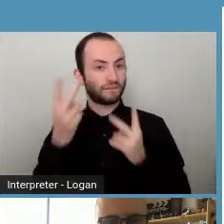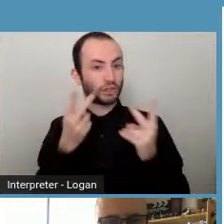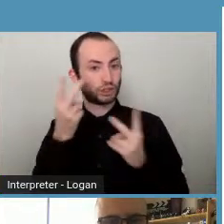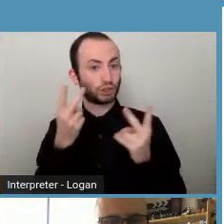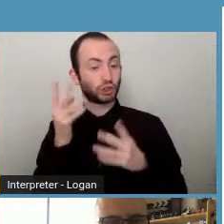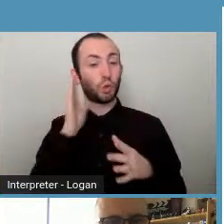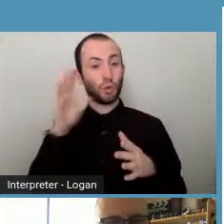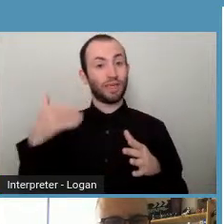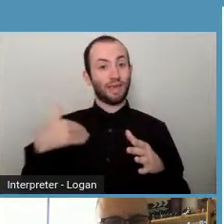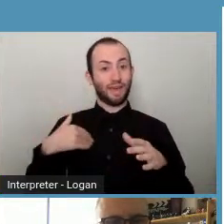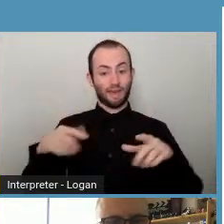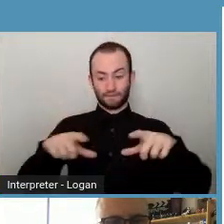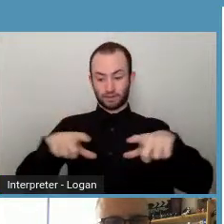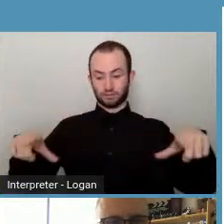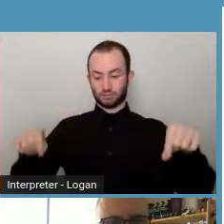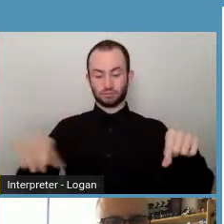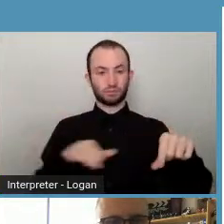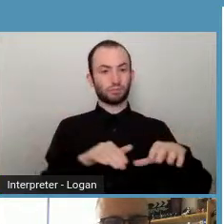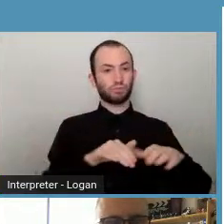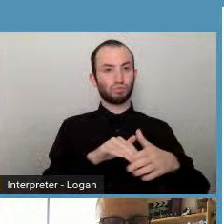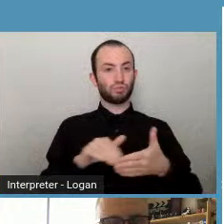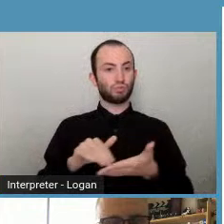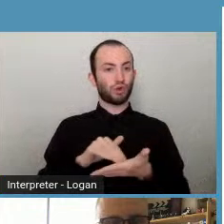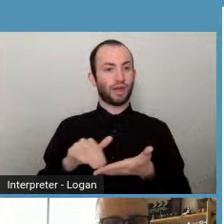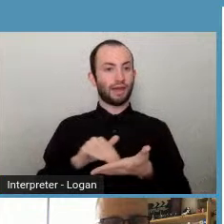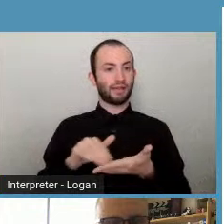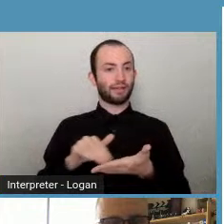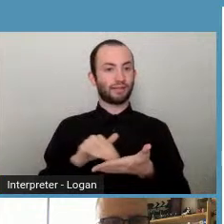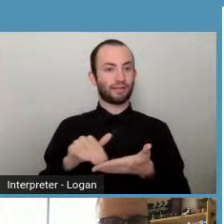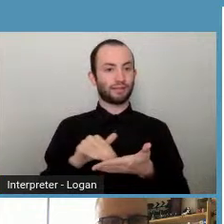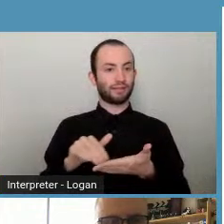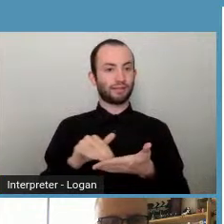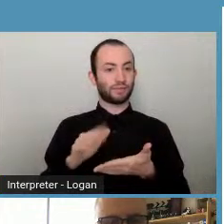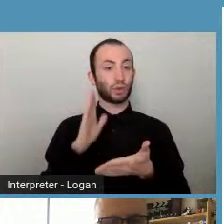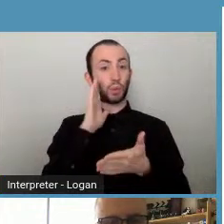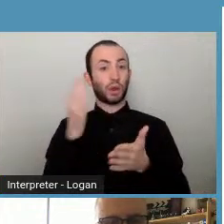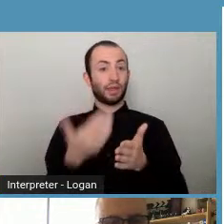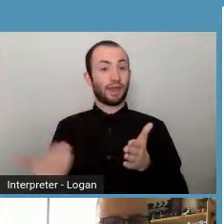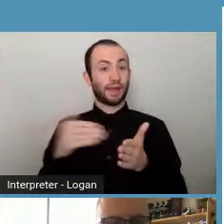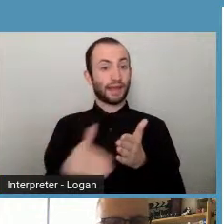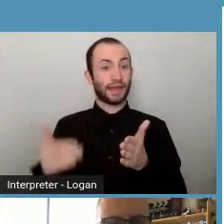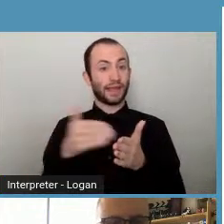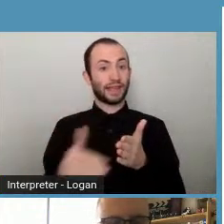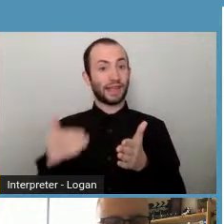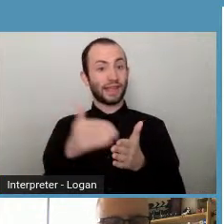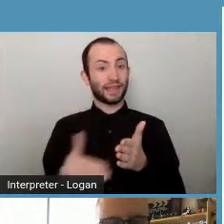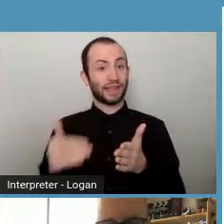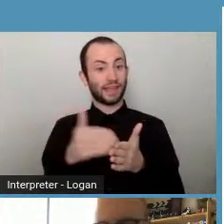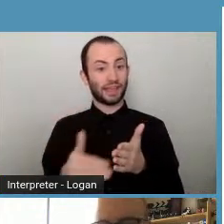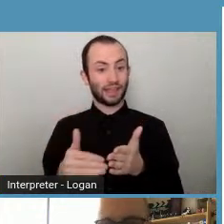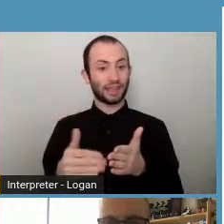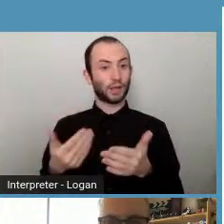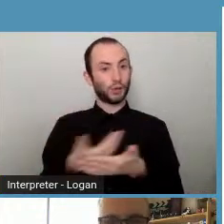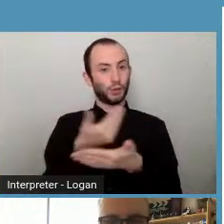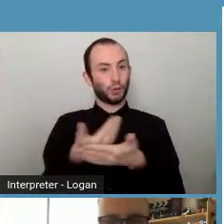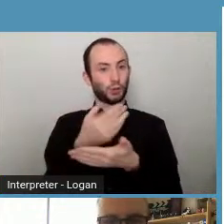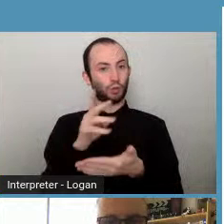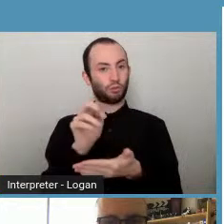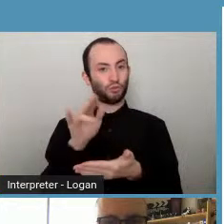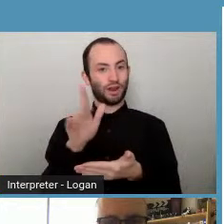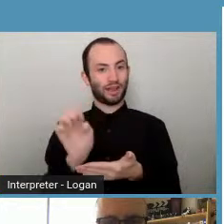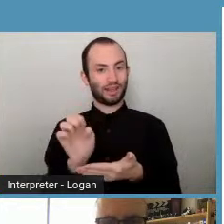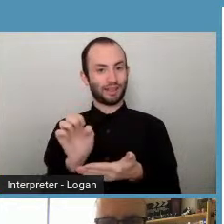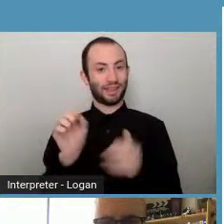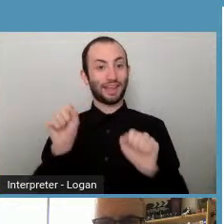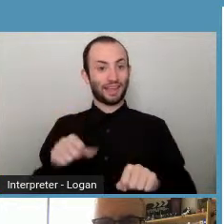accompanying Braille display. This is a device that has a refreshable series of dots, and so you can feel the Braille under your finger.